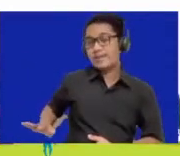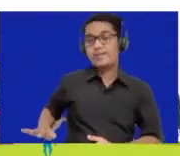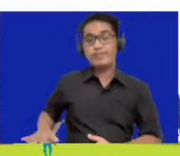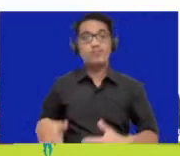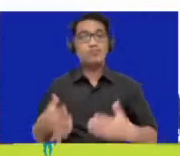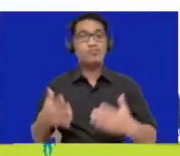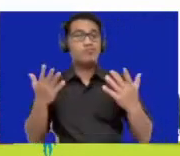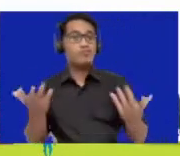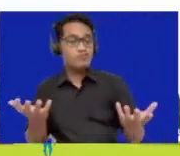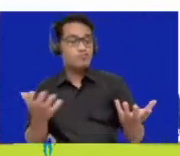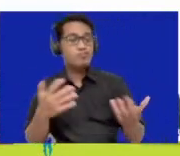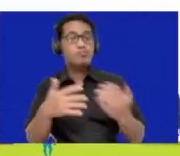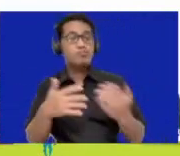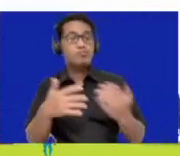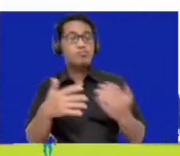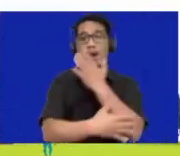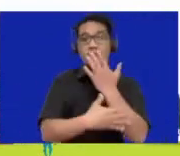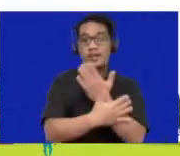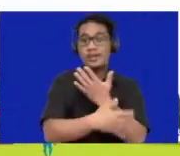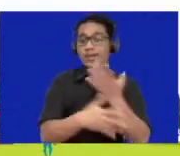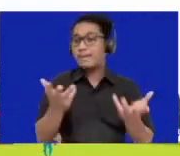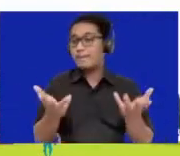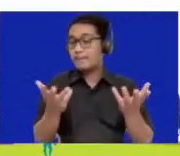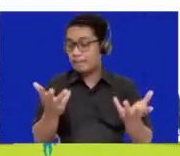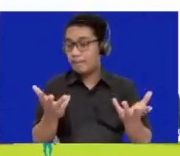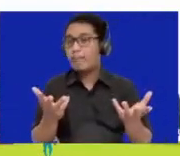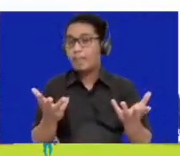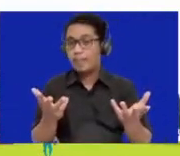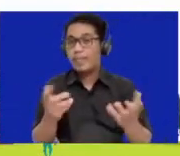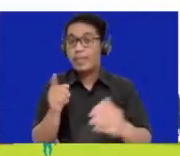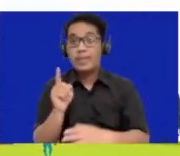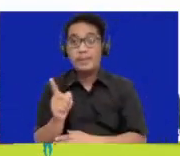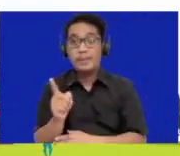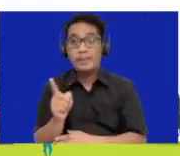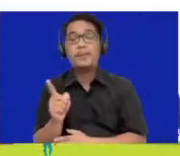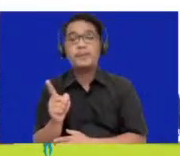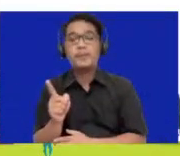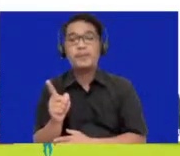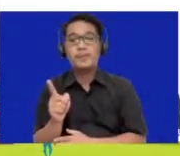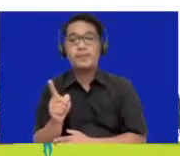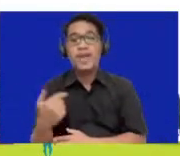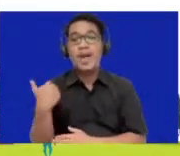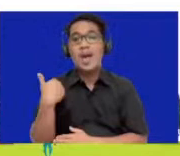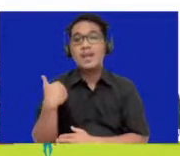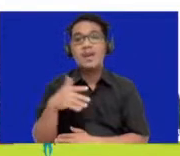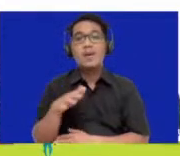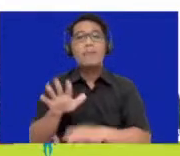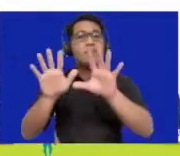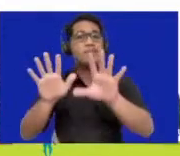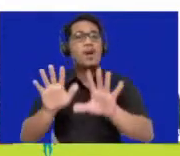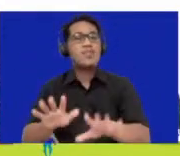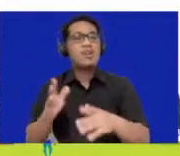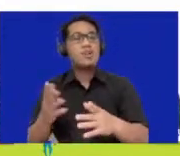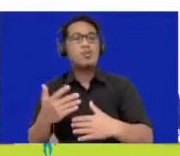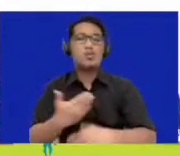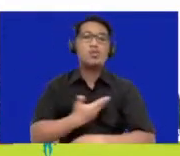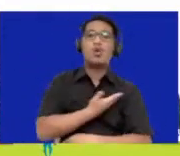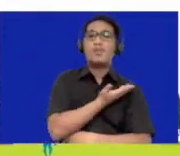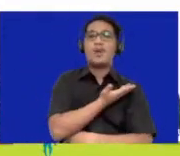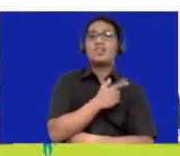natural disasters. And this is because of their geographical location, the characteristics of the country. Indonesia has